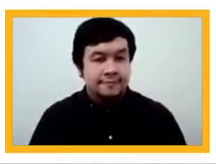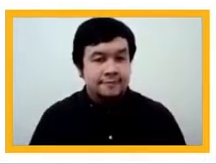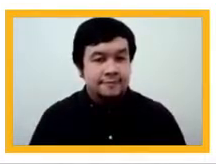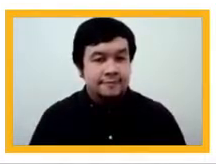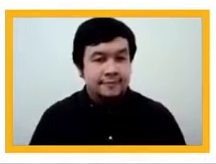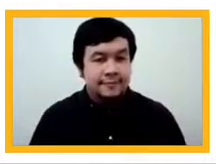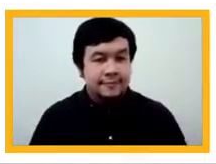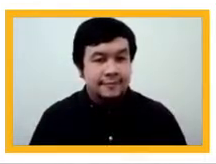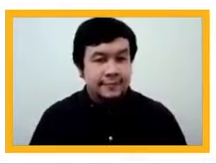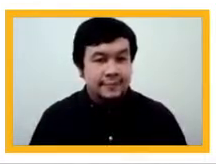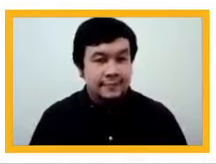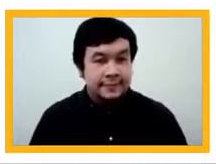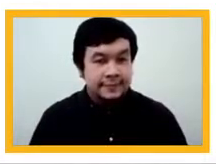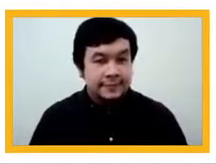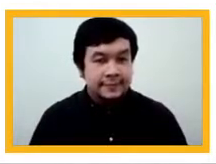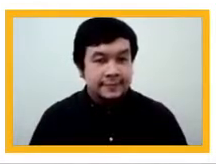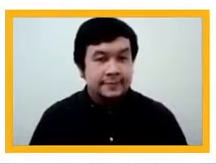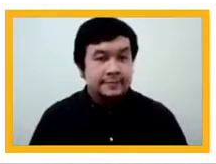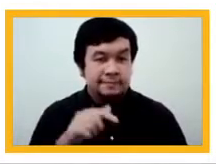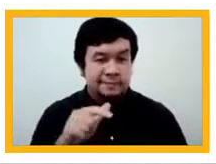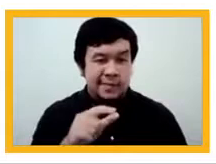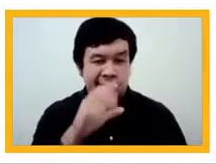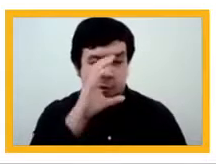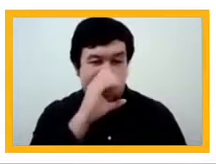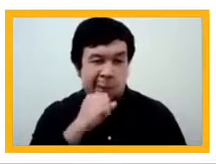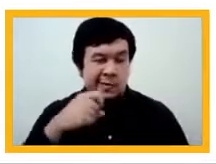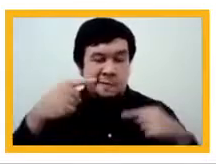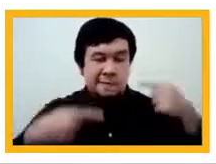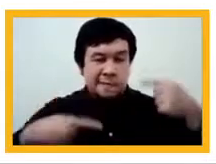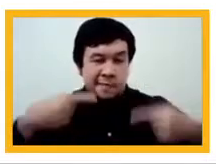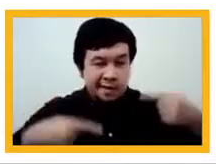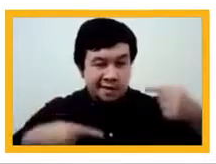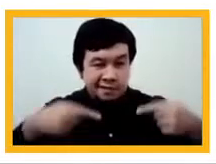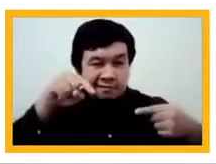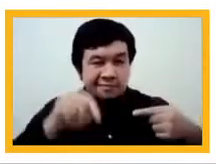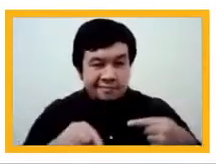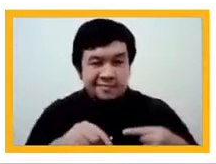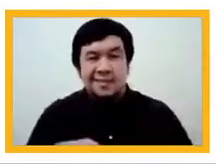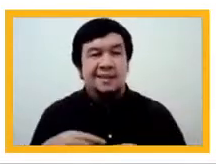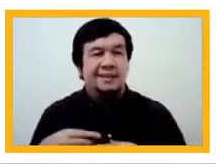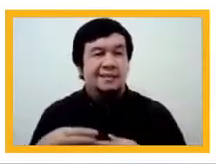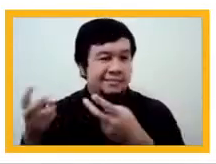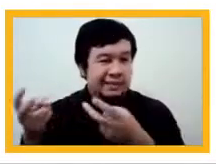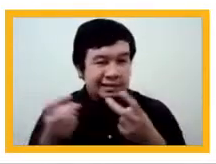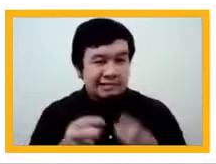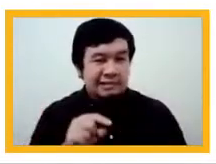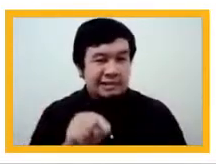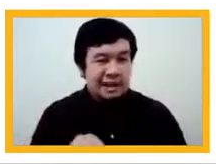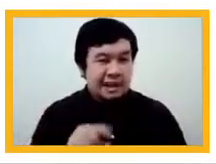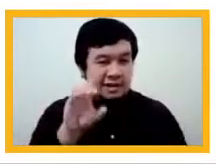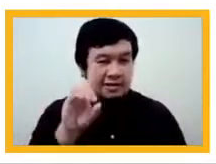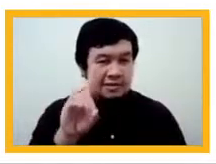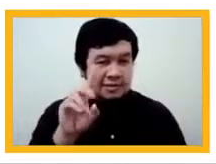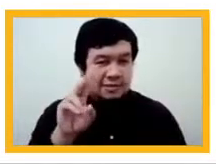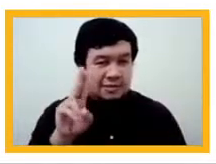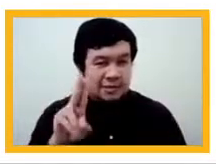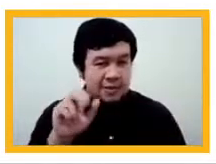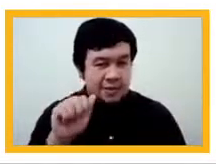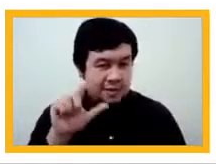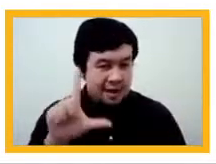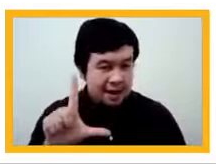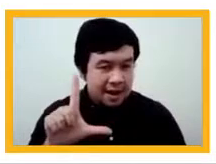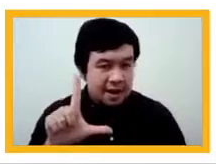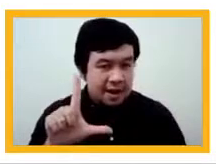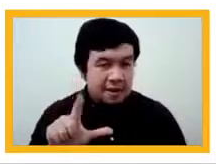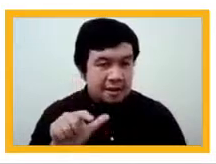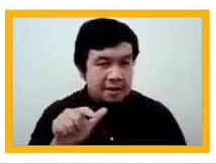Policymakers in the United States considered implementing a dual system, but this sparked a debate about the suitability of such a